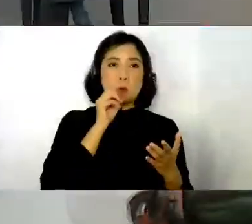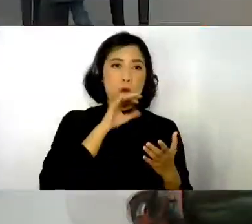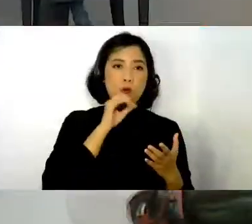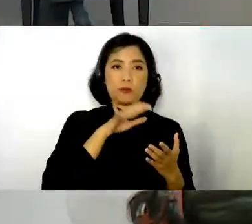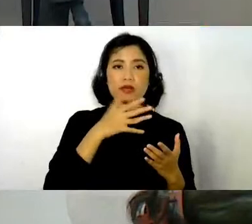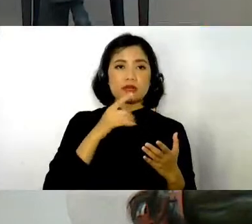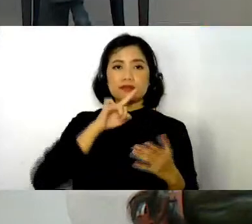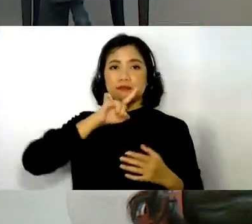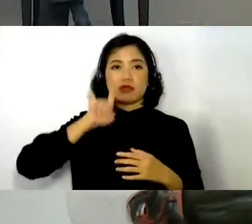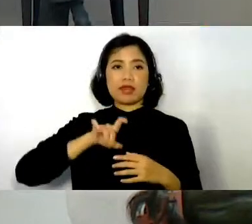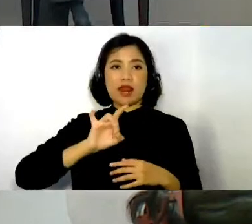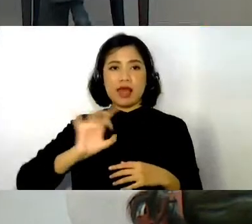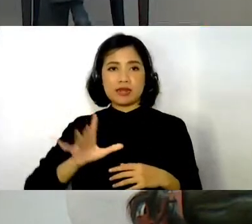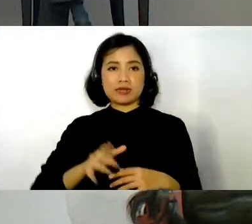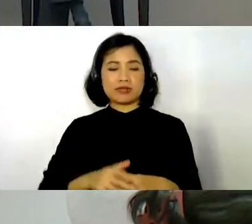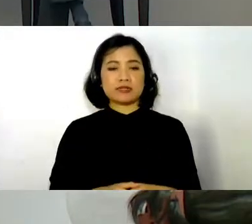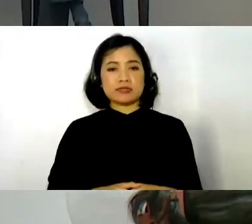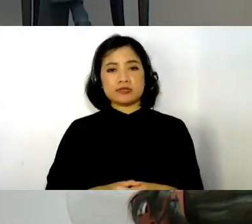the